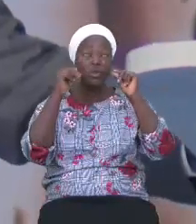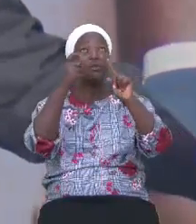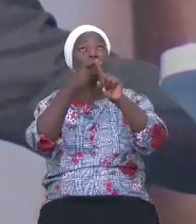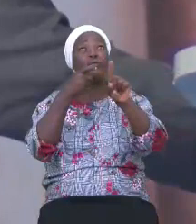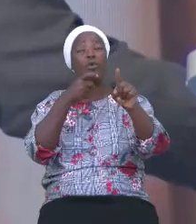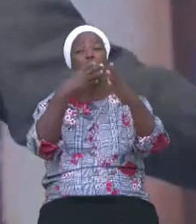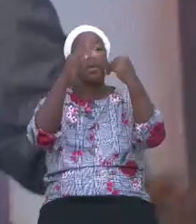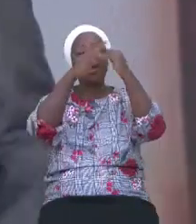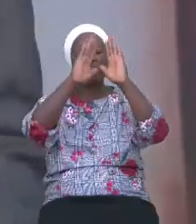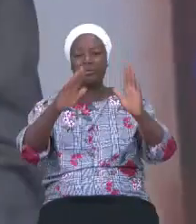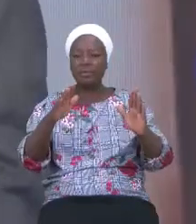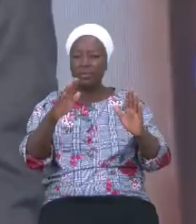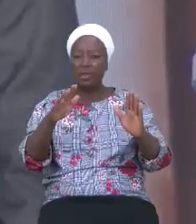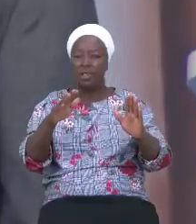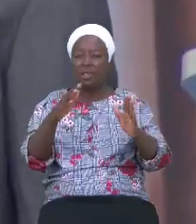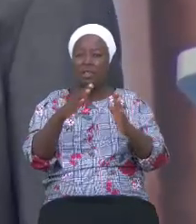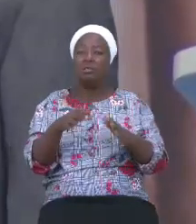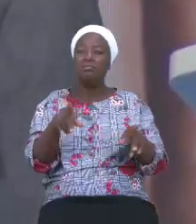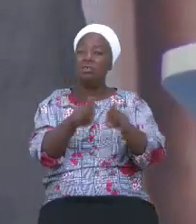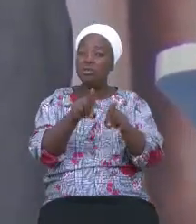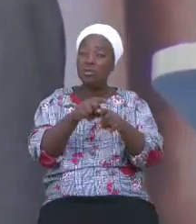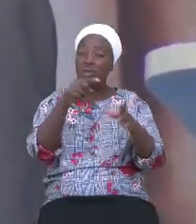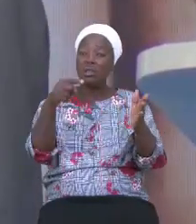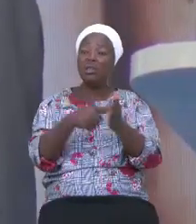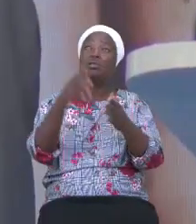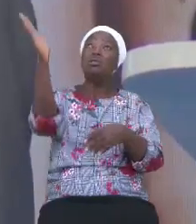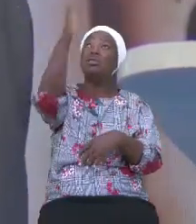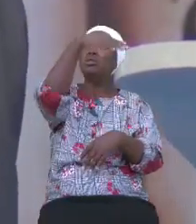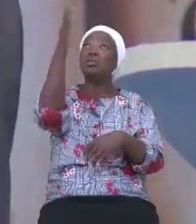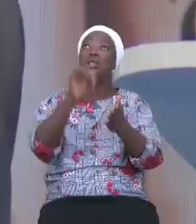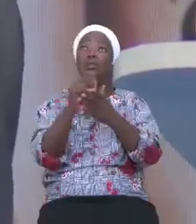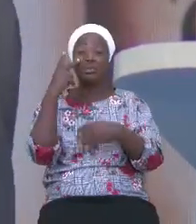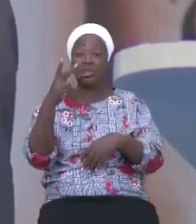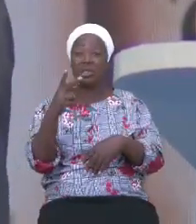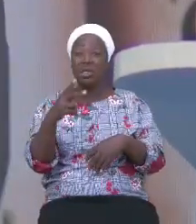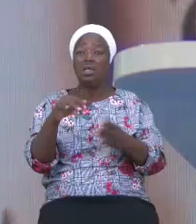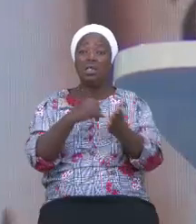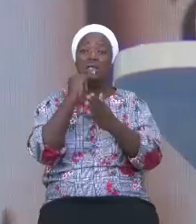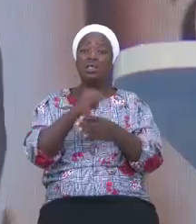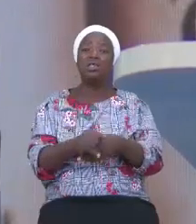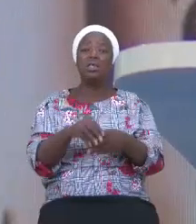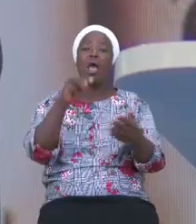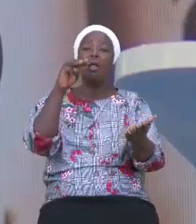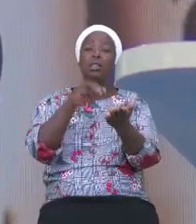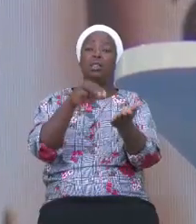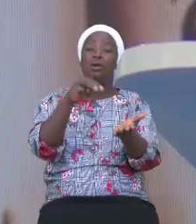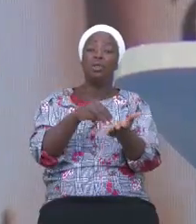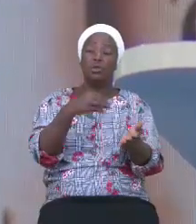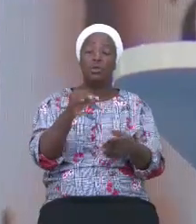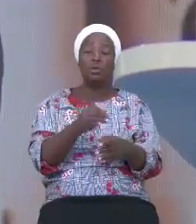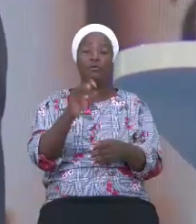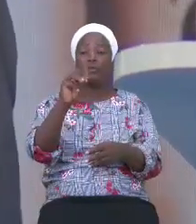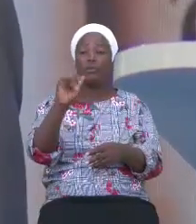from heaven. Even this sky that you see, it's thousands of miles away from the earth.